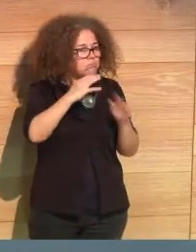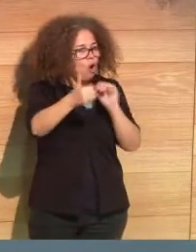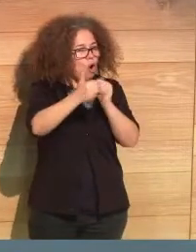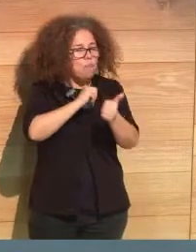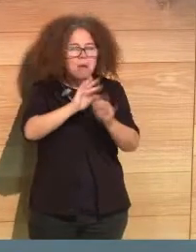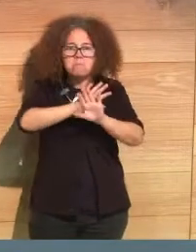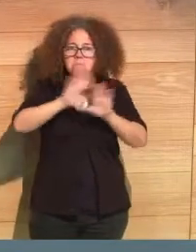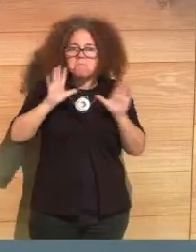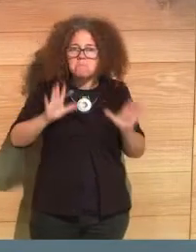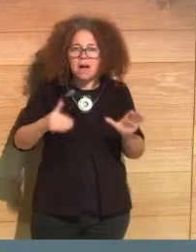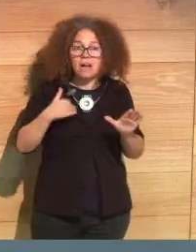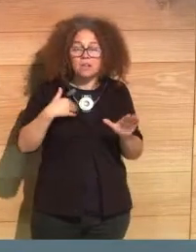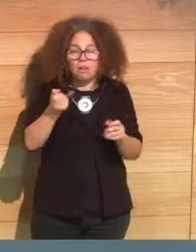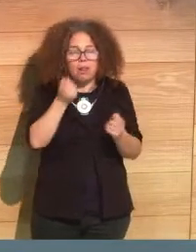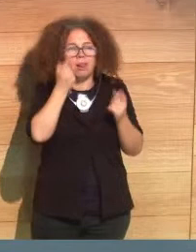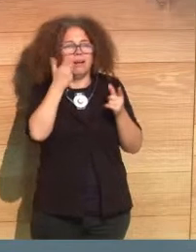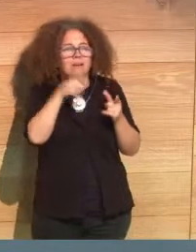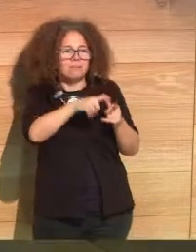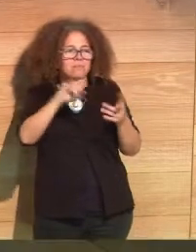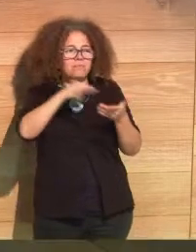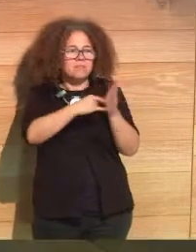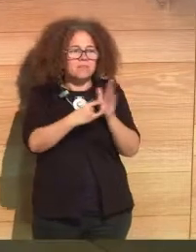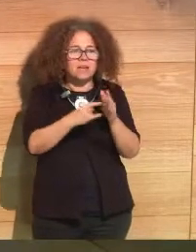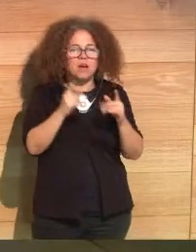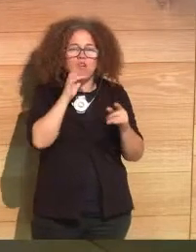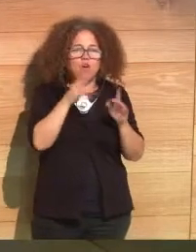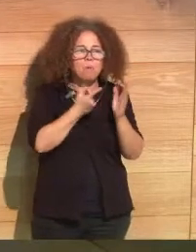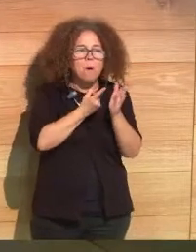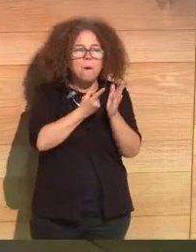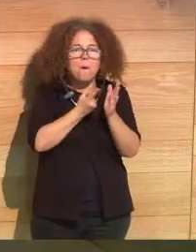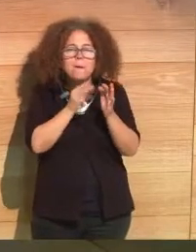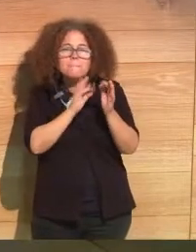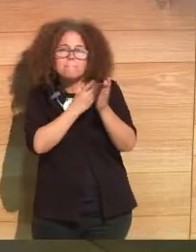this reverse mapping technique, where I turn up